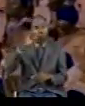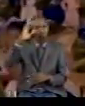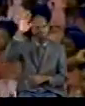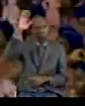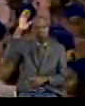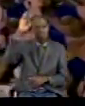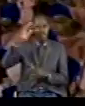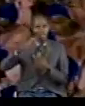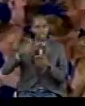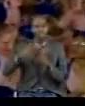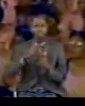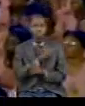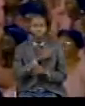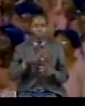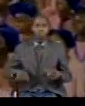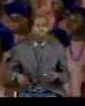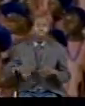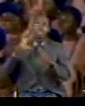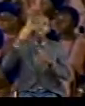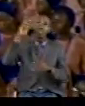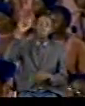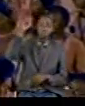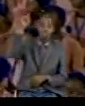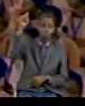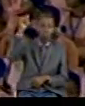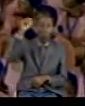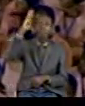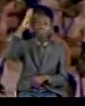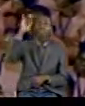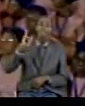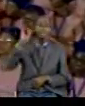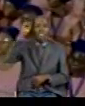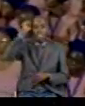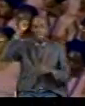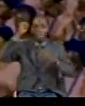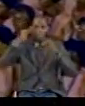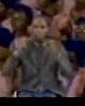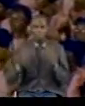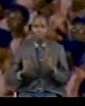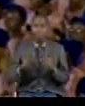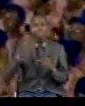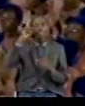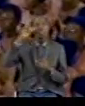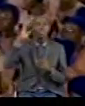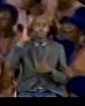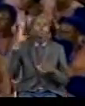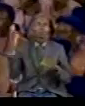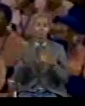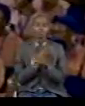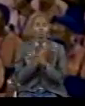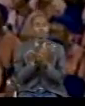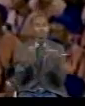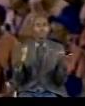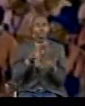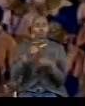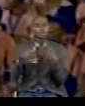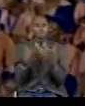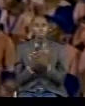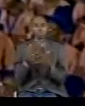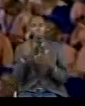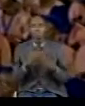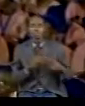Lord himself, by his power, he will take away all the guilt, all